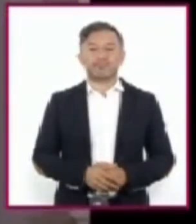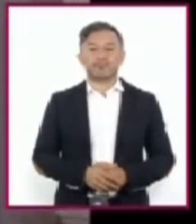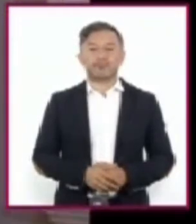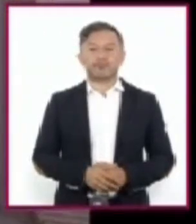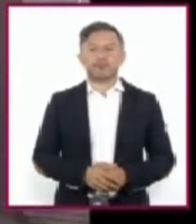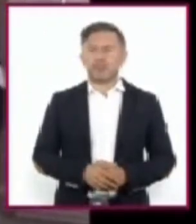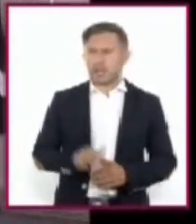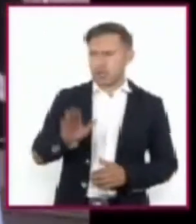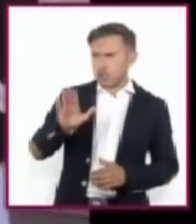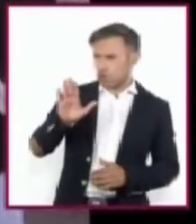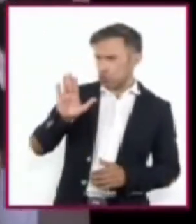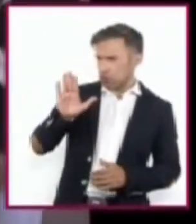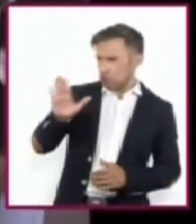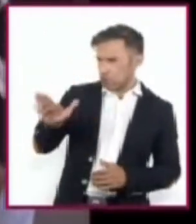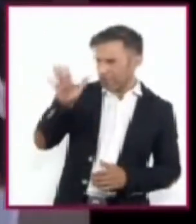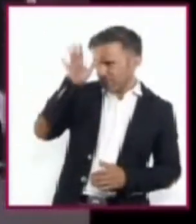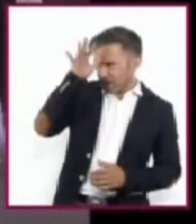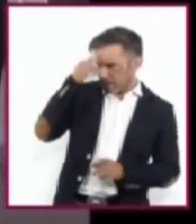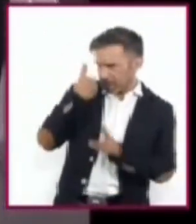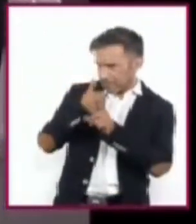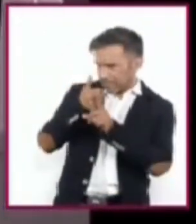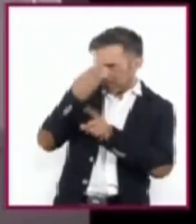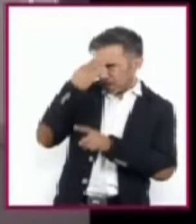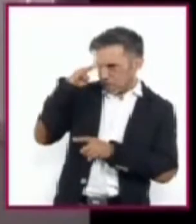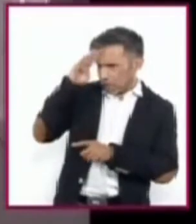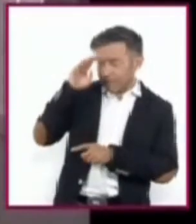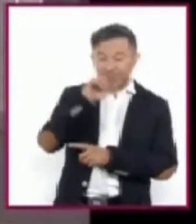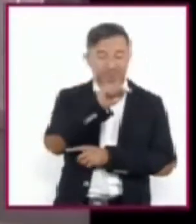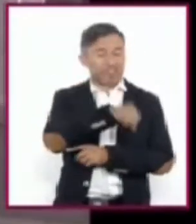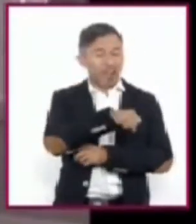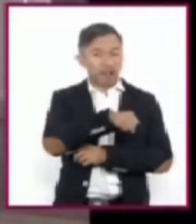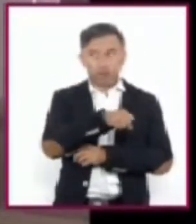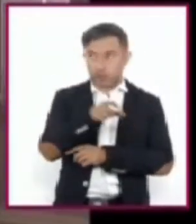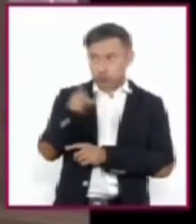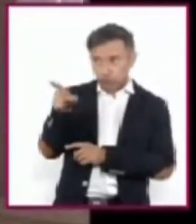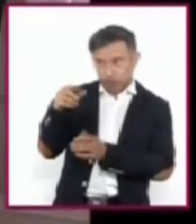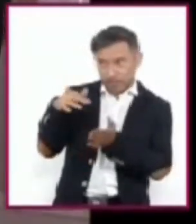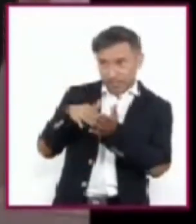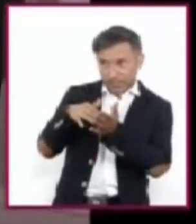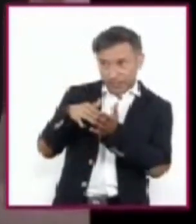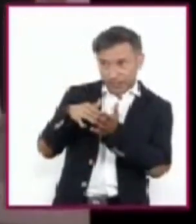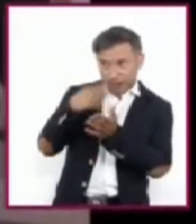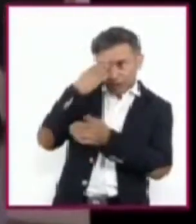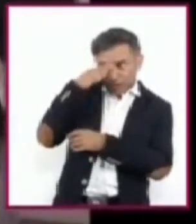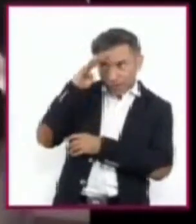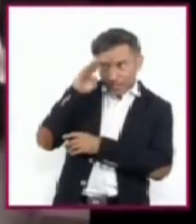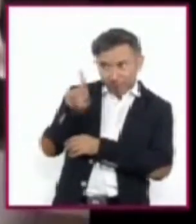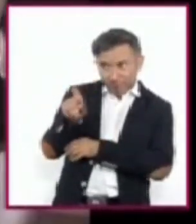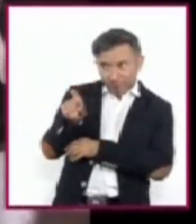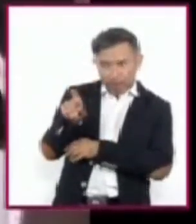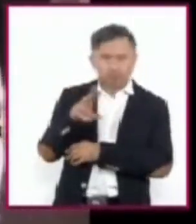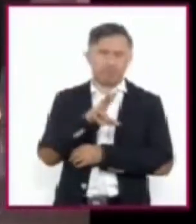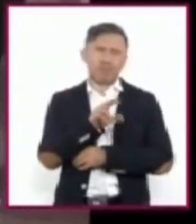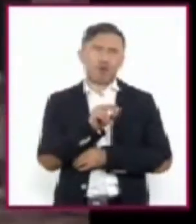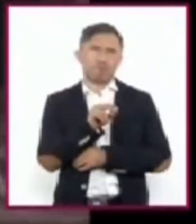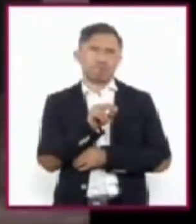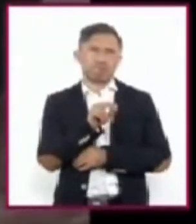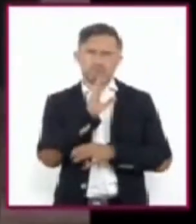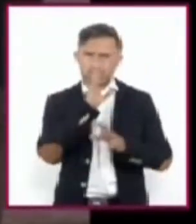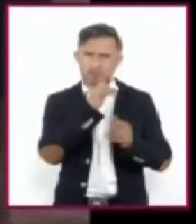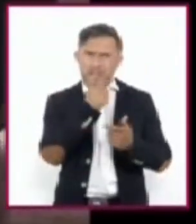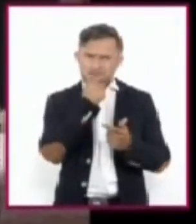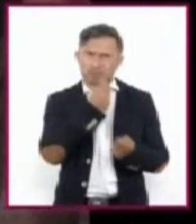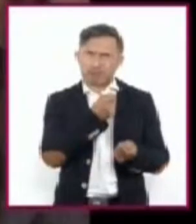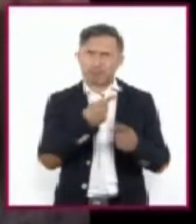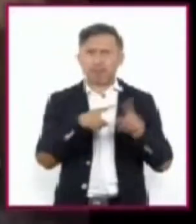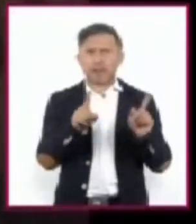Your father's an archaeologist. Yeah. Do you study archaeology? No. It's interesting, but